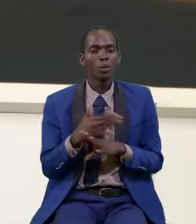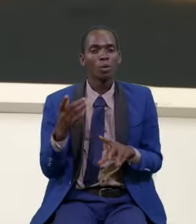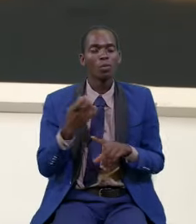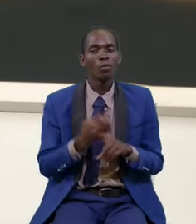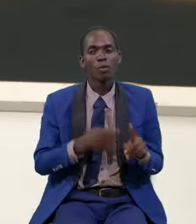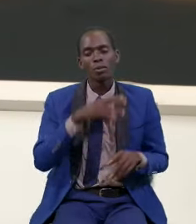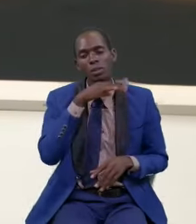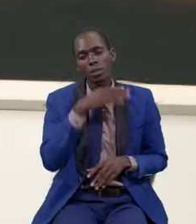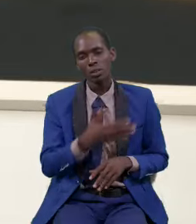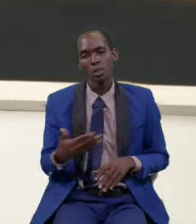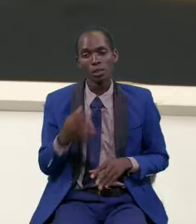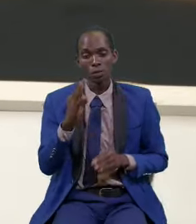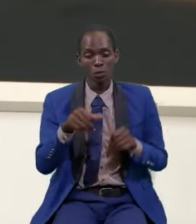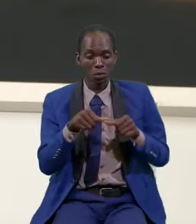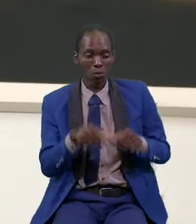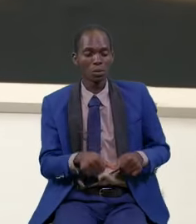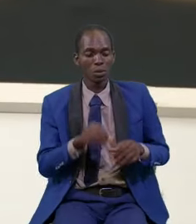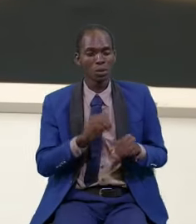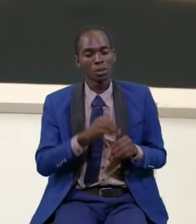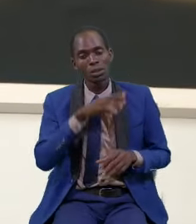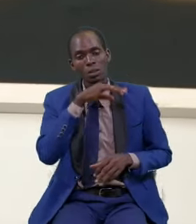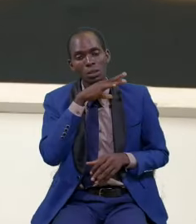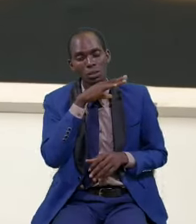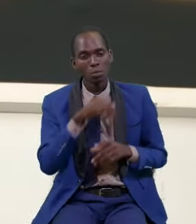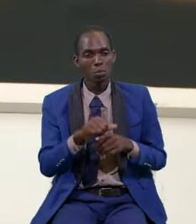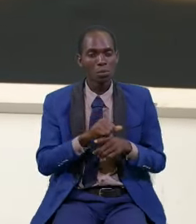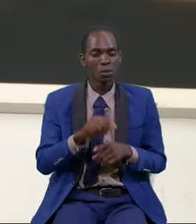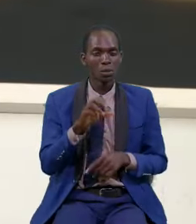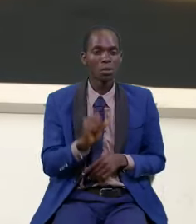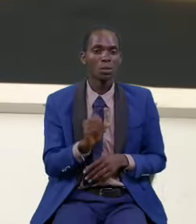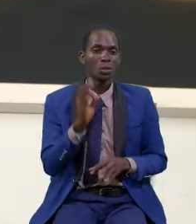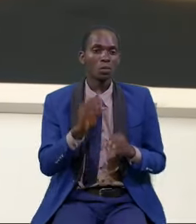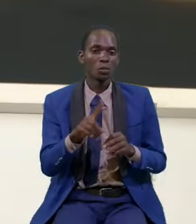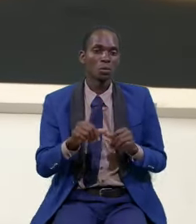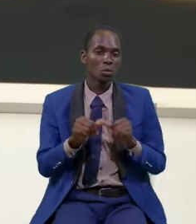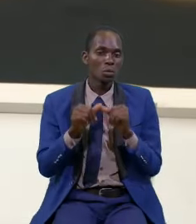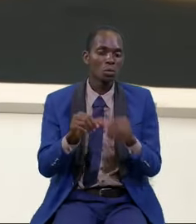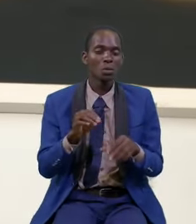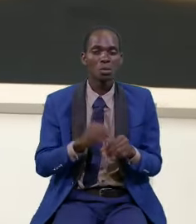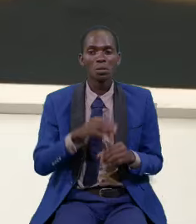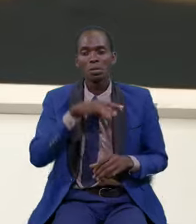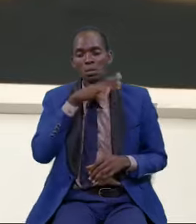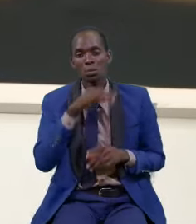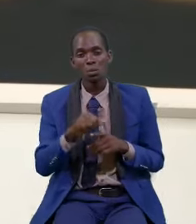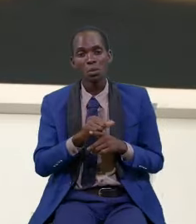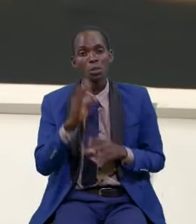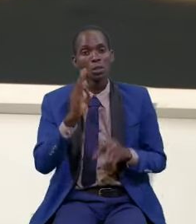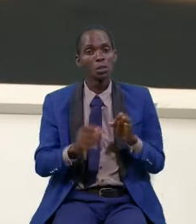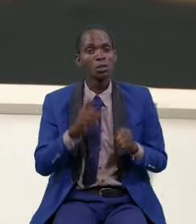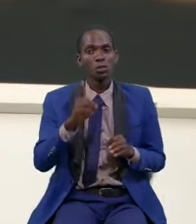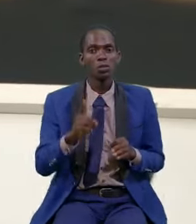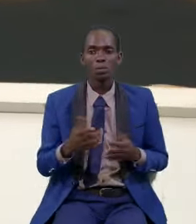iniquity, if you remain in iniquity, if you rejoice in